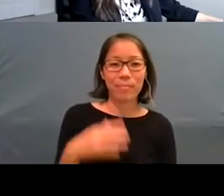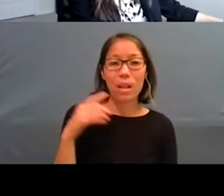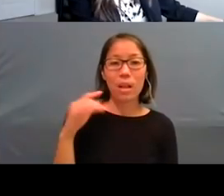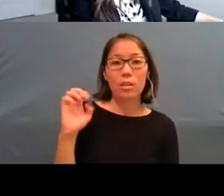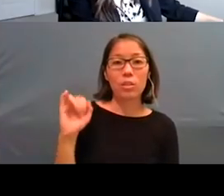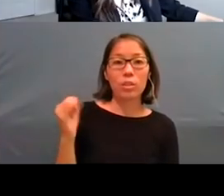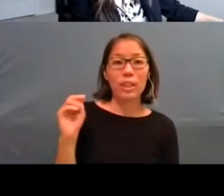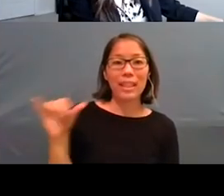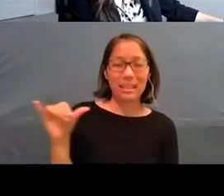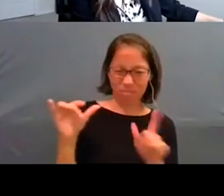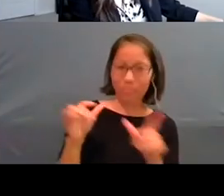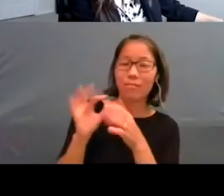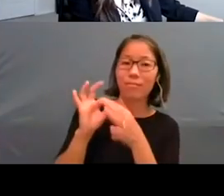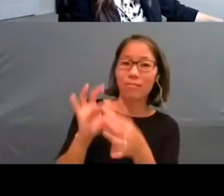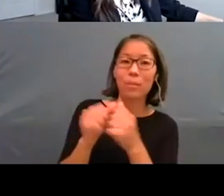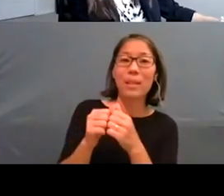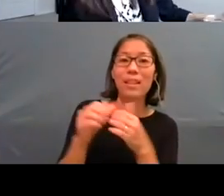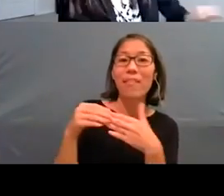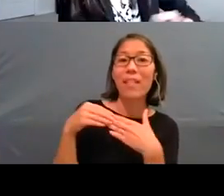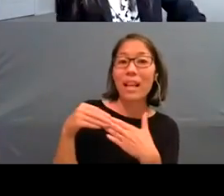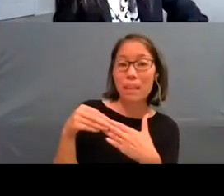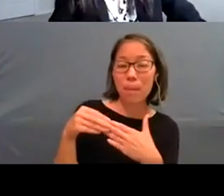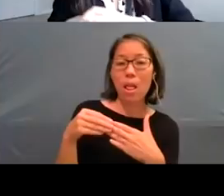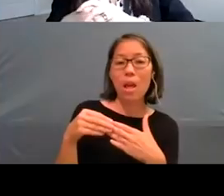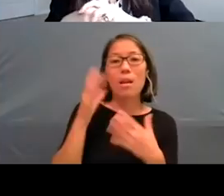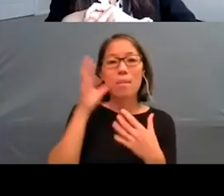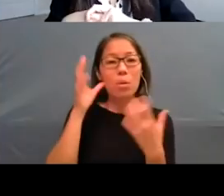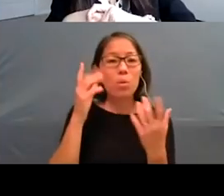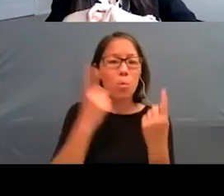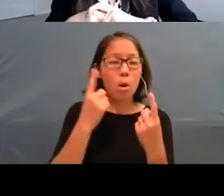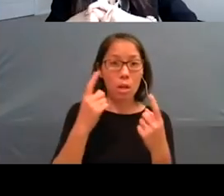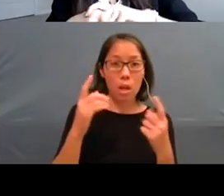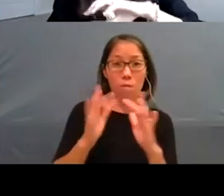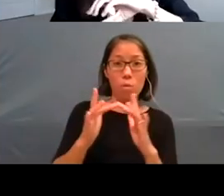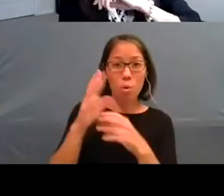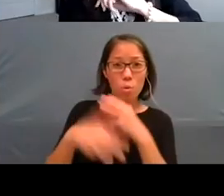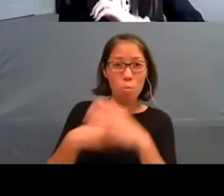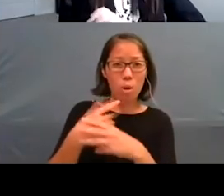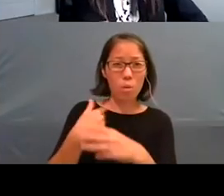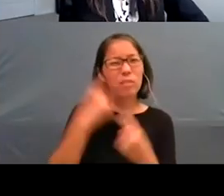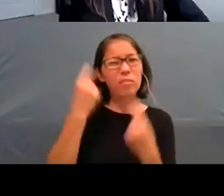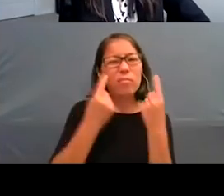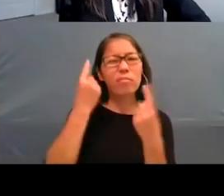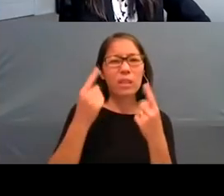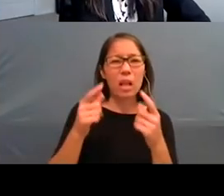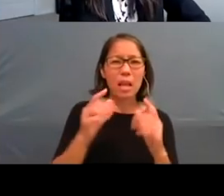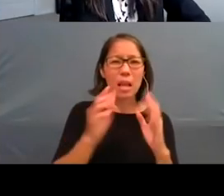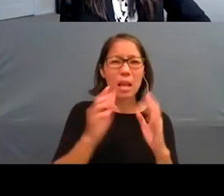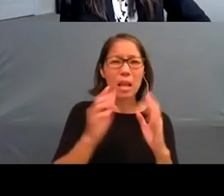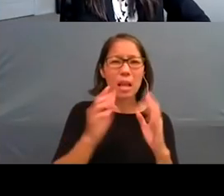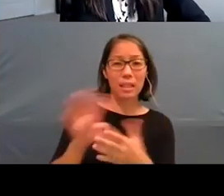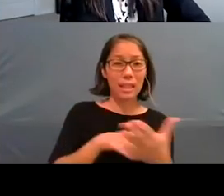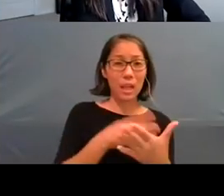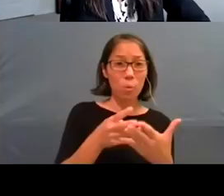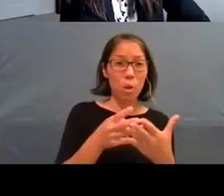flexibility, this parent's also wondering if in the virtual world, have we considered sort of a block scheduling, whether you group online learning either